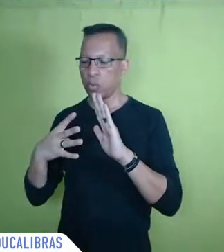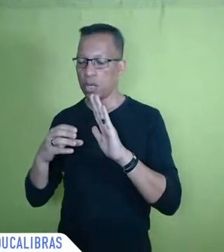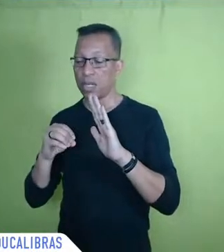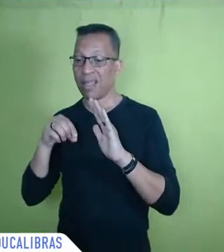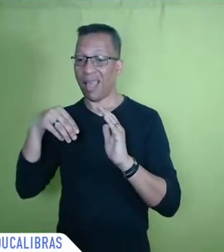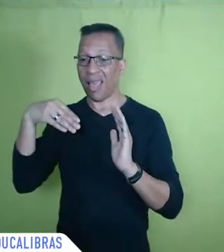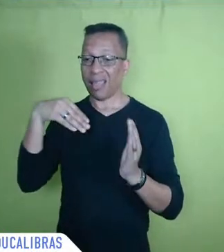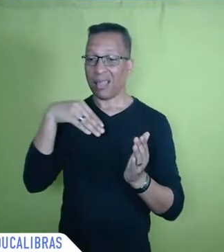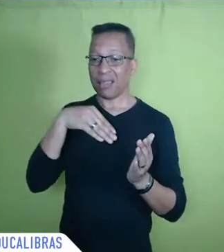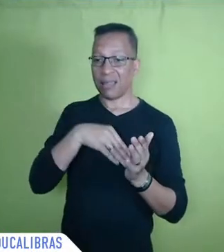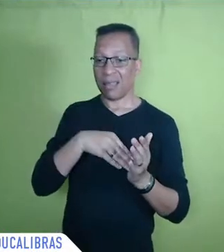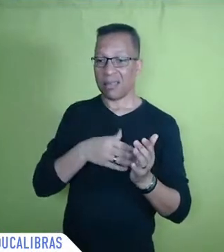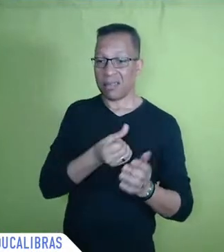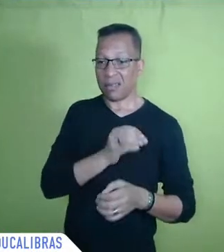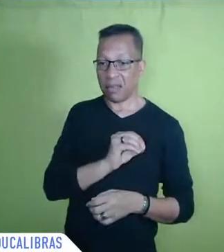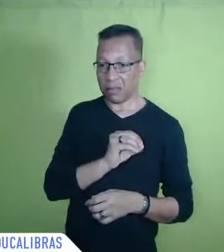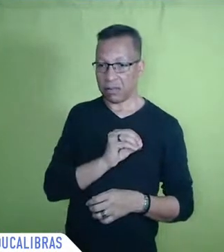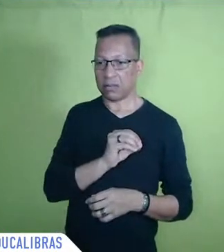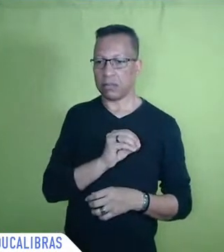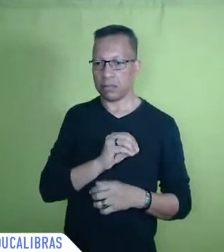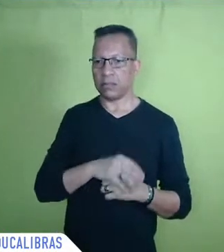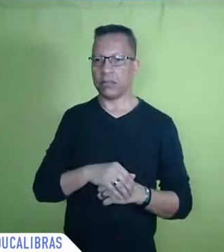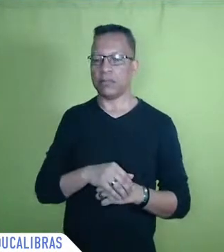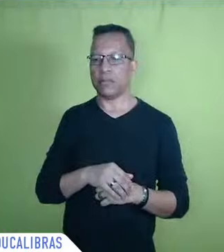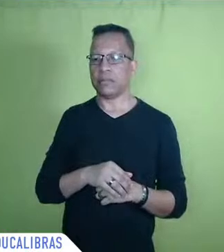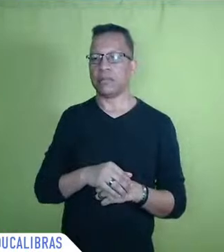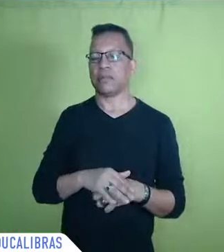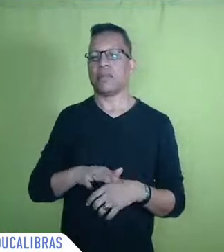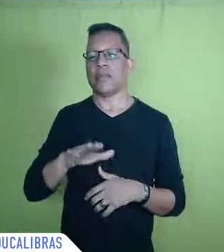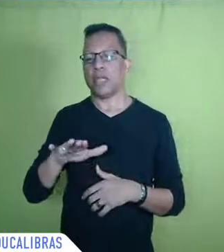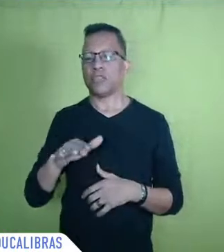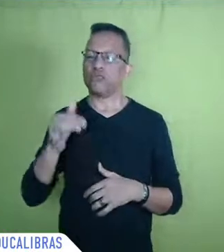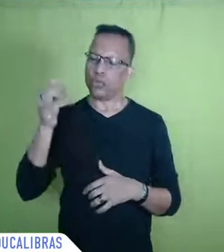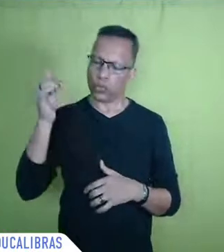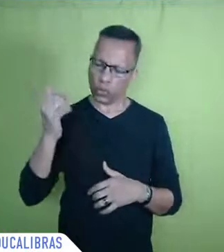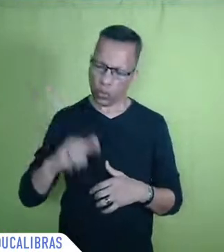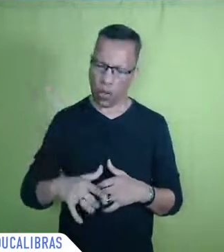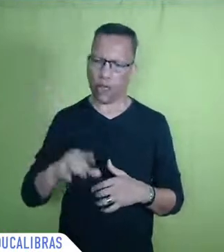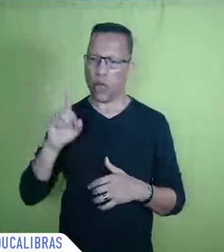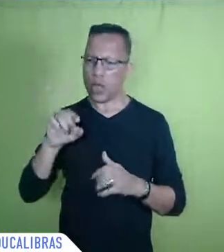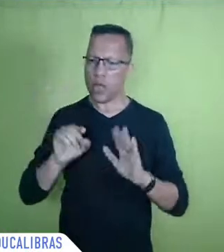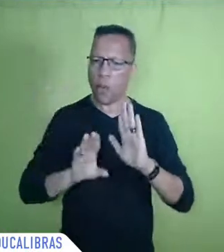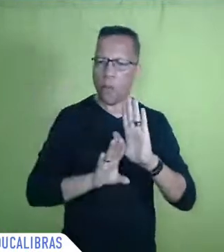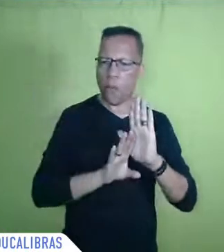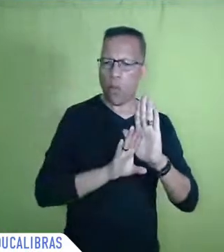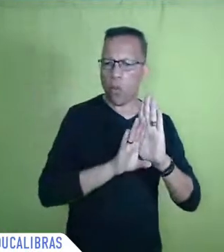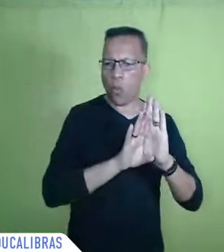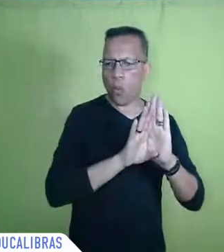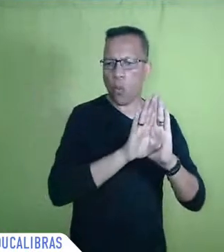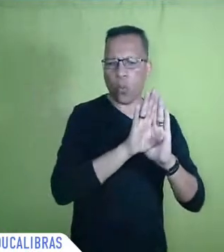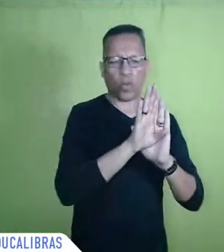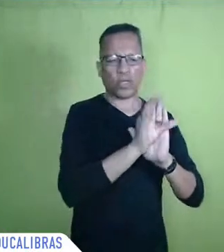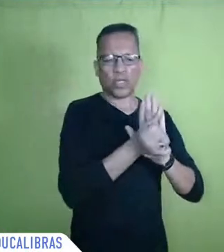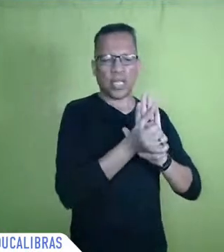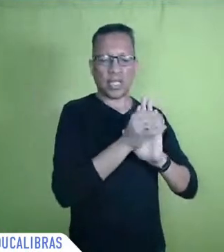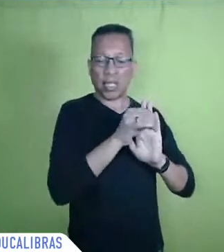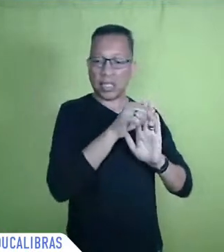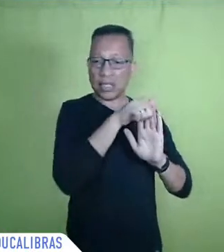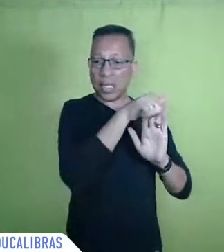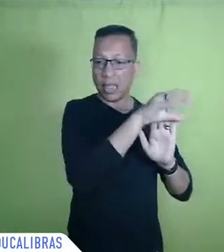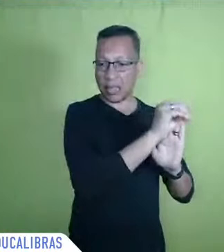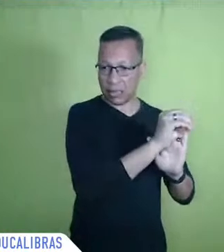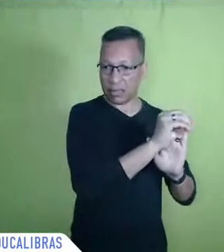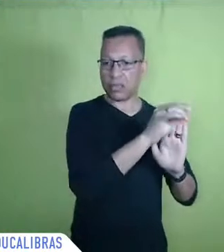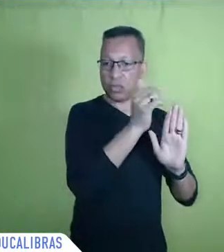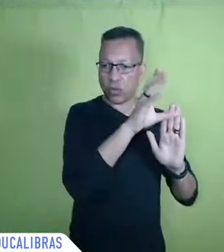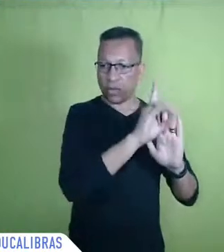to come up again over the 60s and 70s and into the 80s. And really,